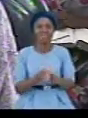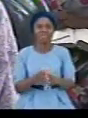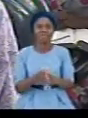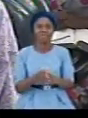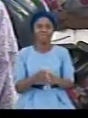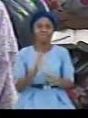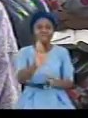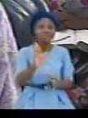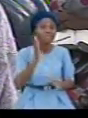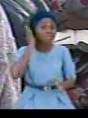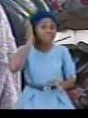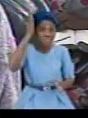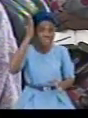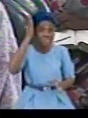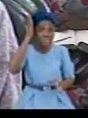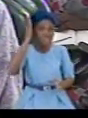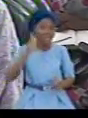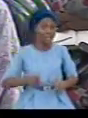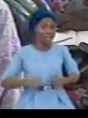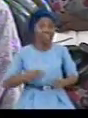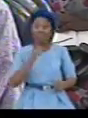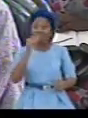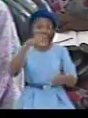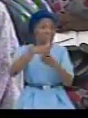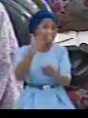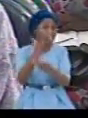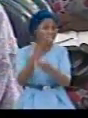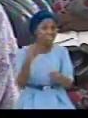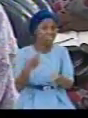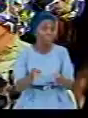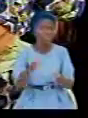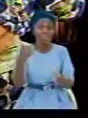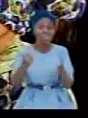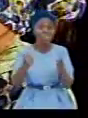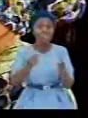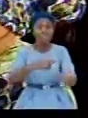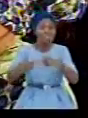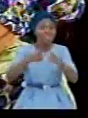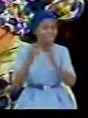Your destiny is not in the hand of a persecutor.